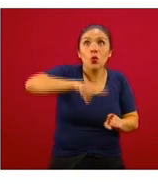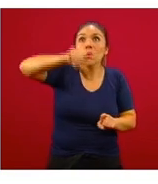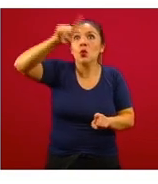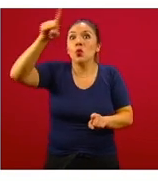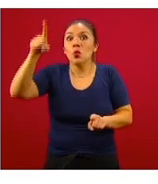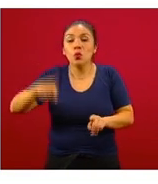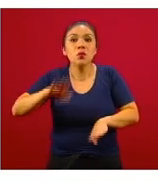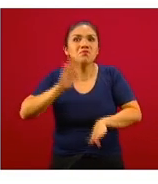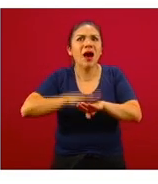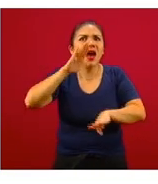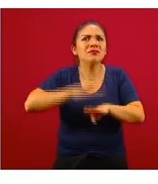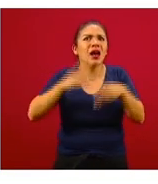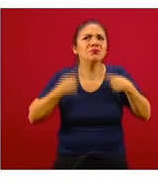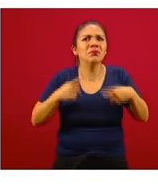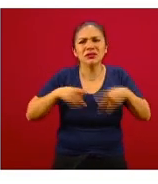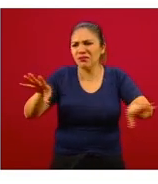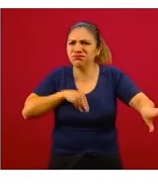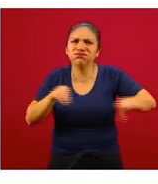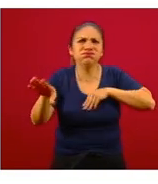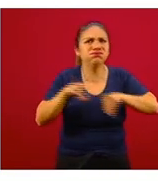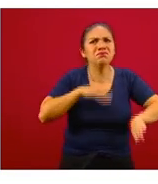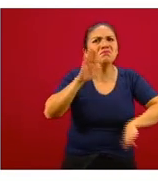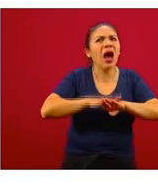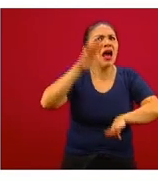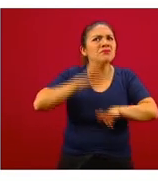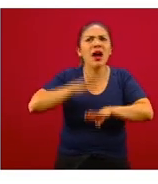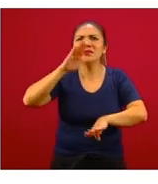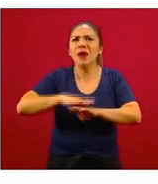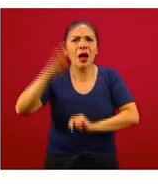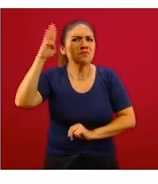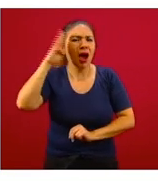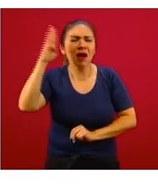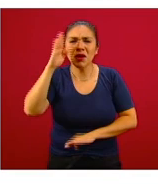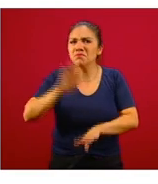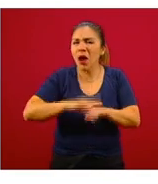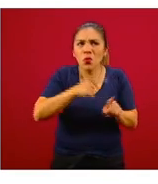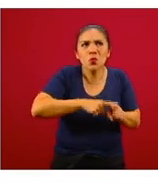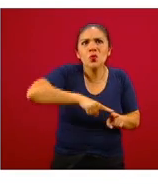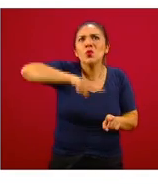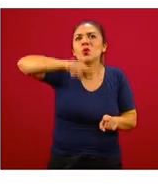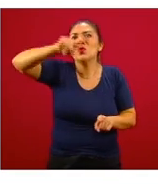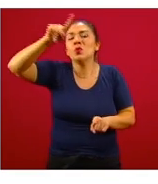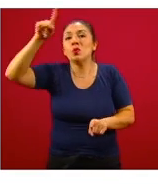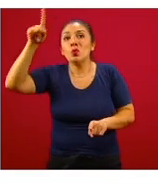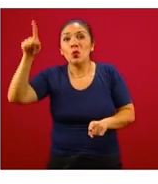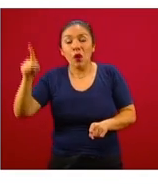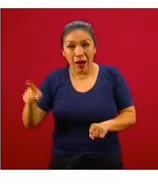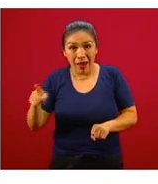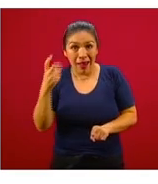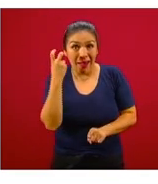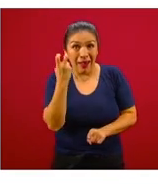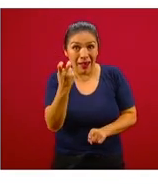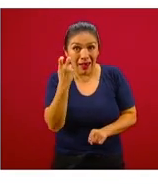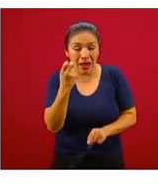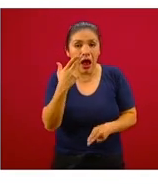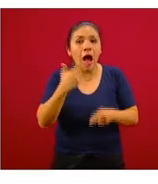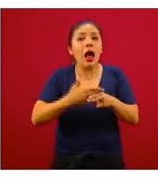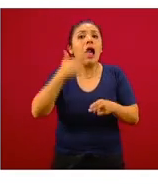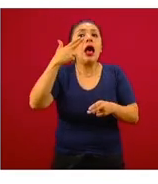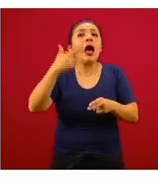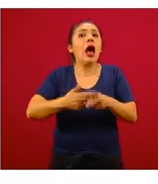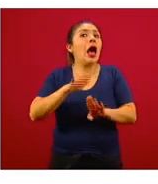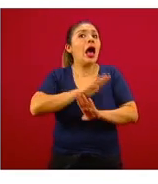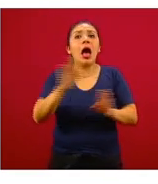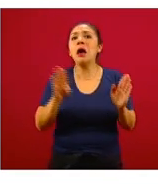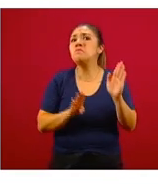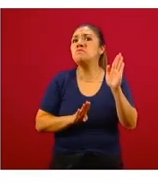in two scenarios. One scenario is if we didn't implement any measures whatsoever.